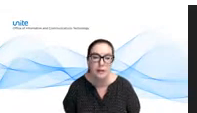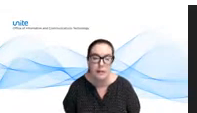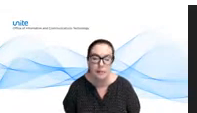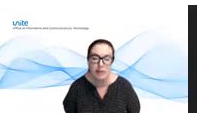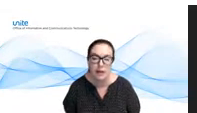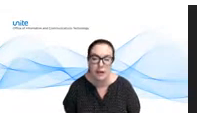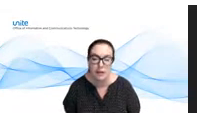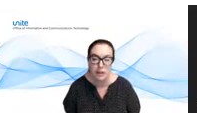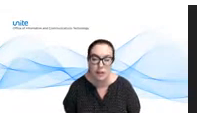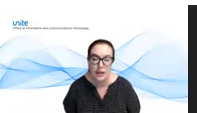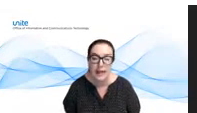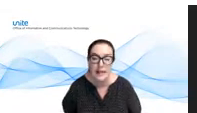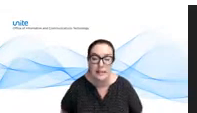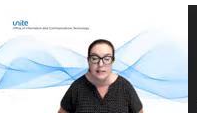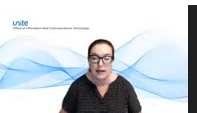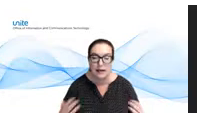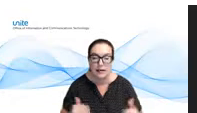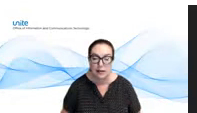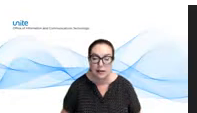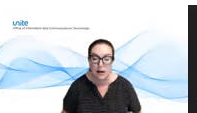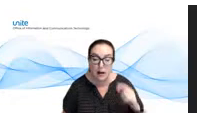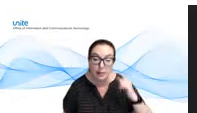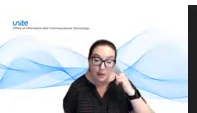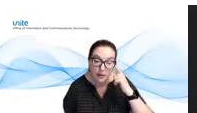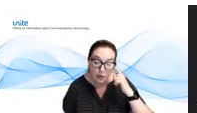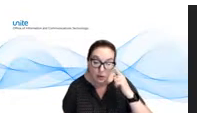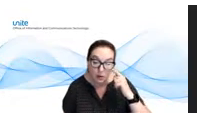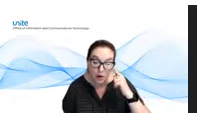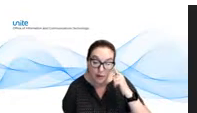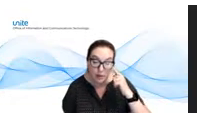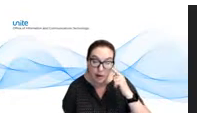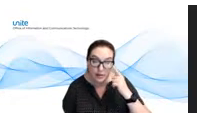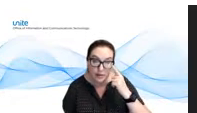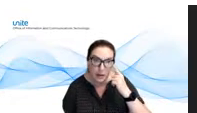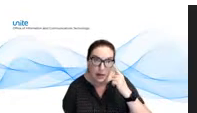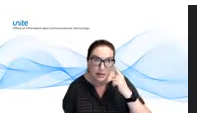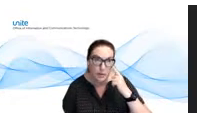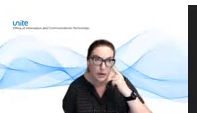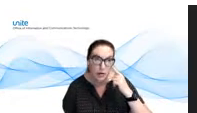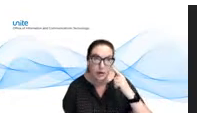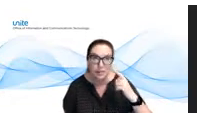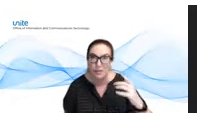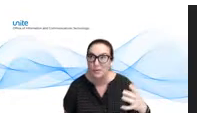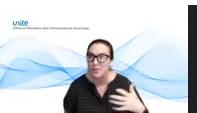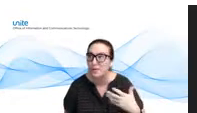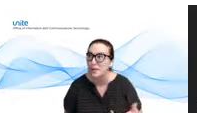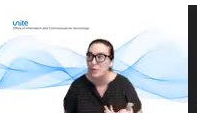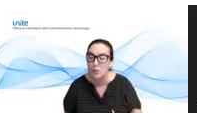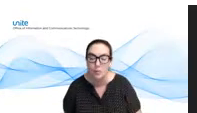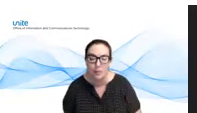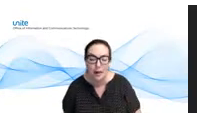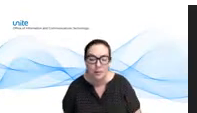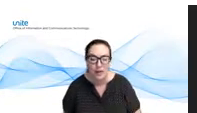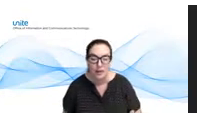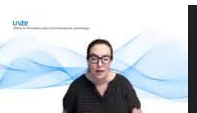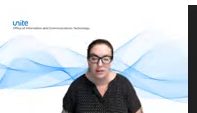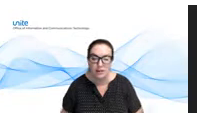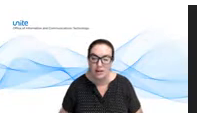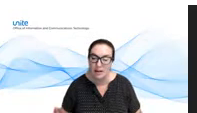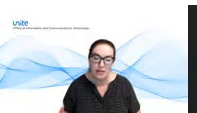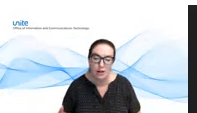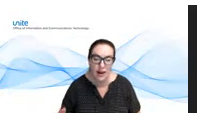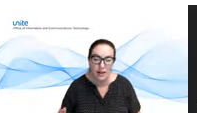you step-by-step navigation inside a building or on a premise. As we know, if you use Google